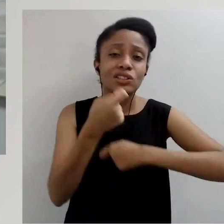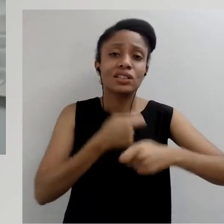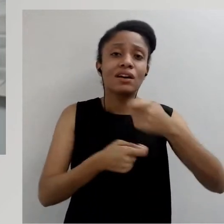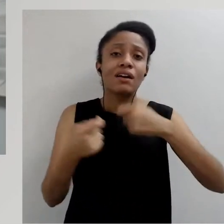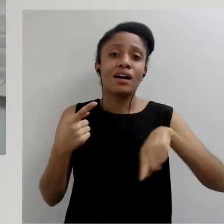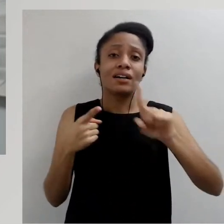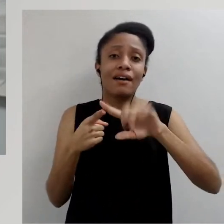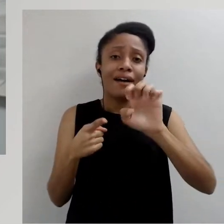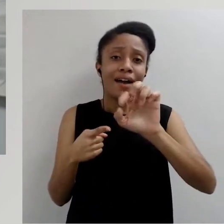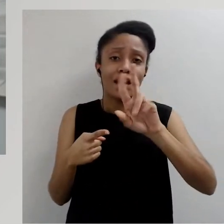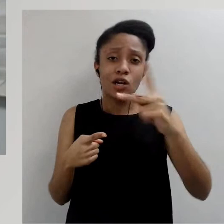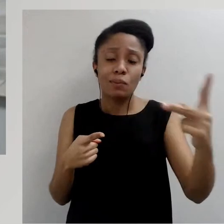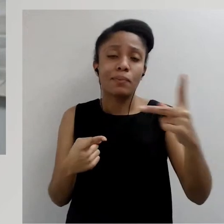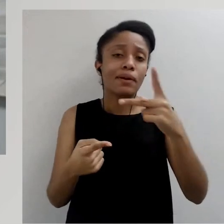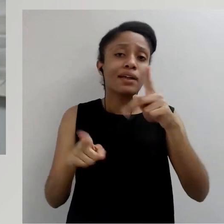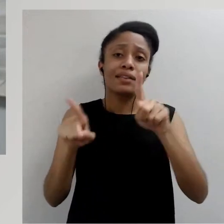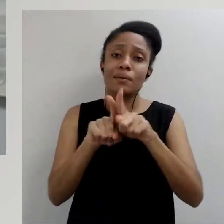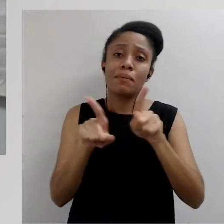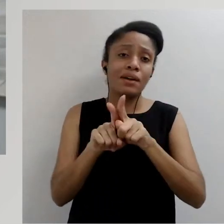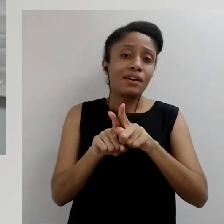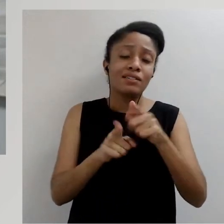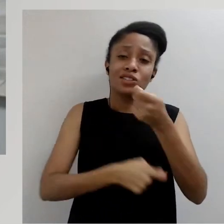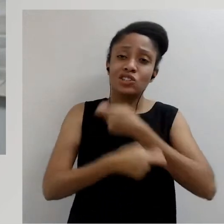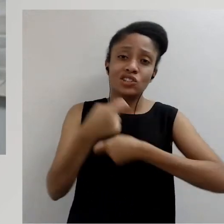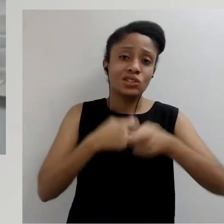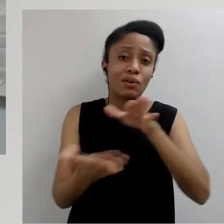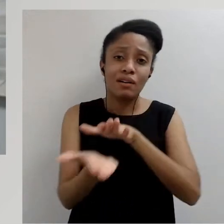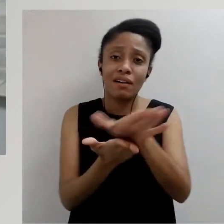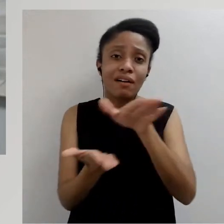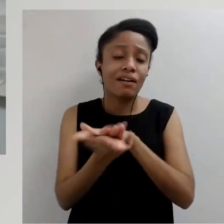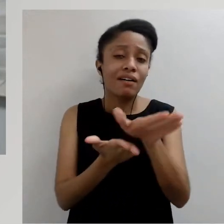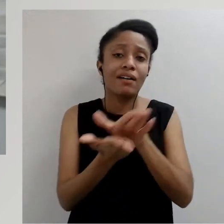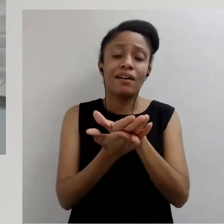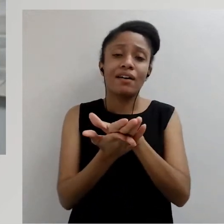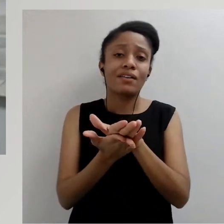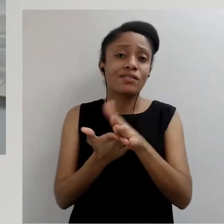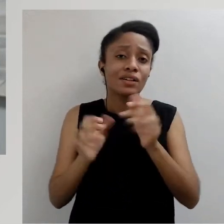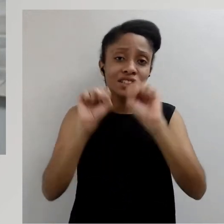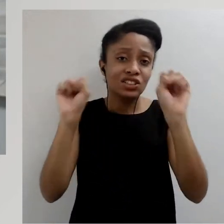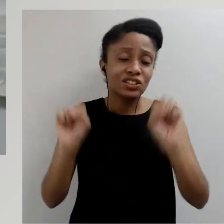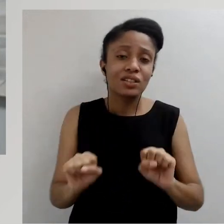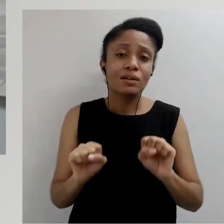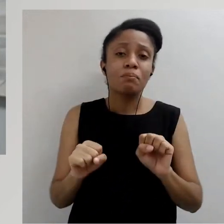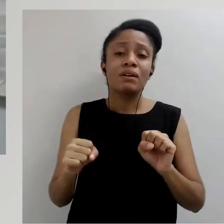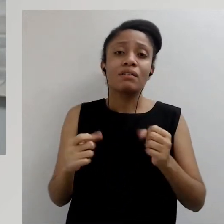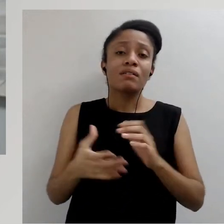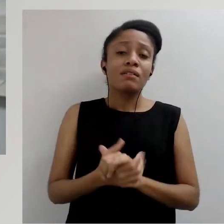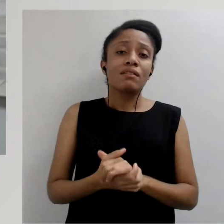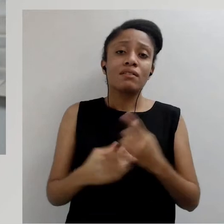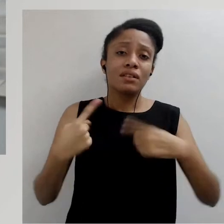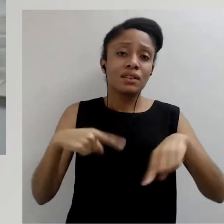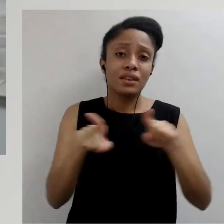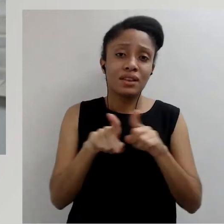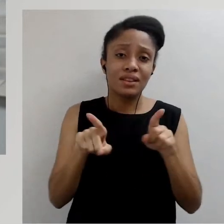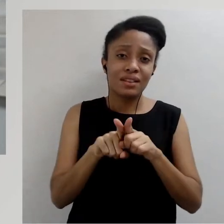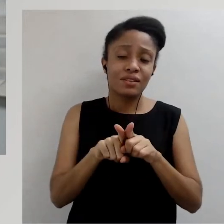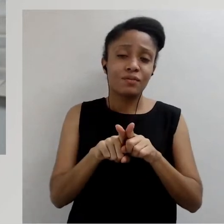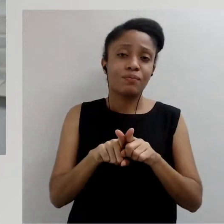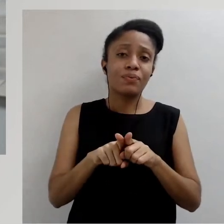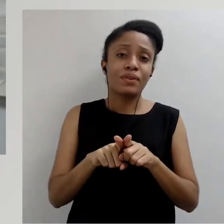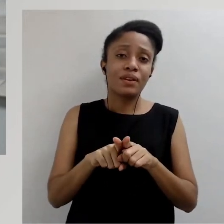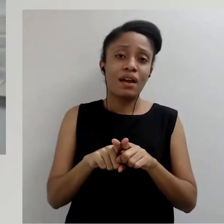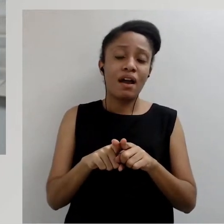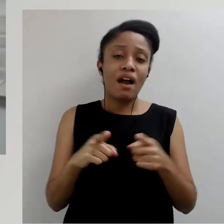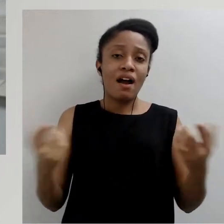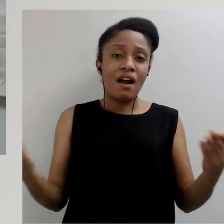tools that it's going to be printable. Everything is very expensive for a company to be able to maintain itself with